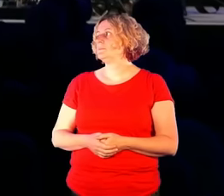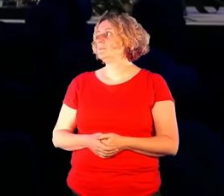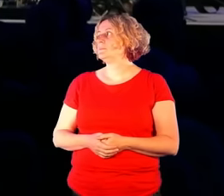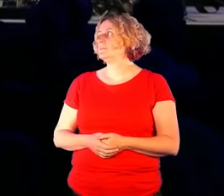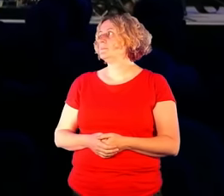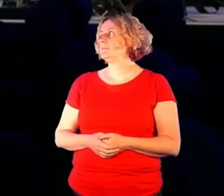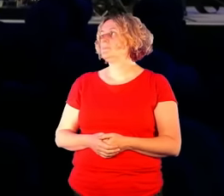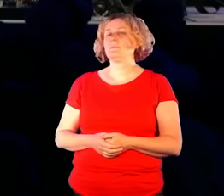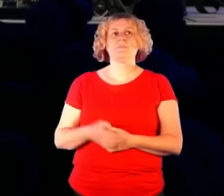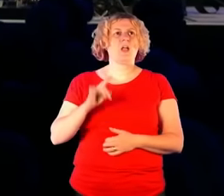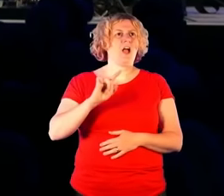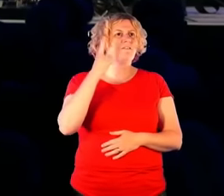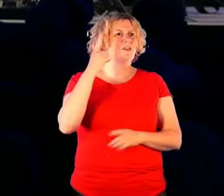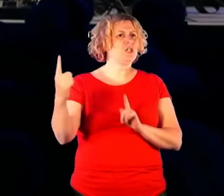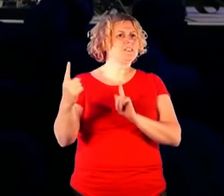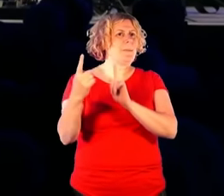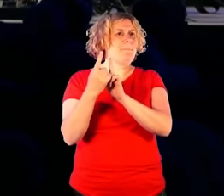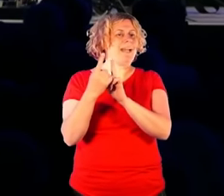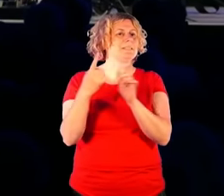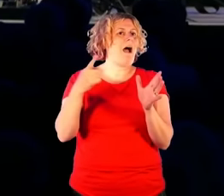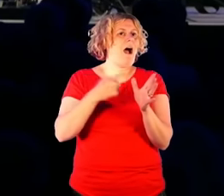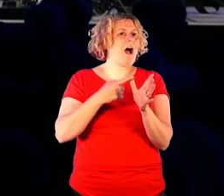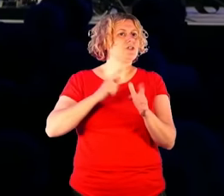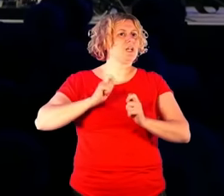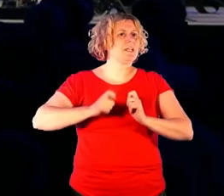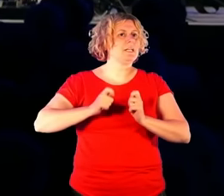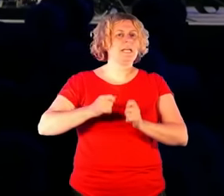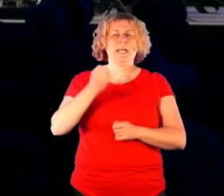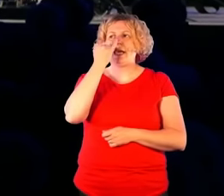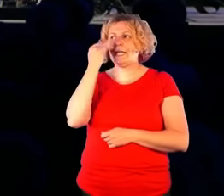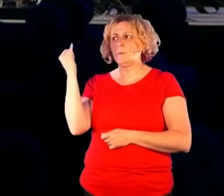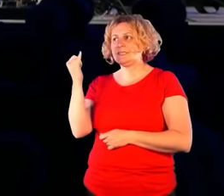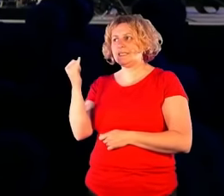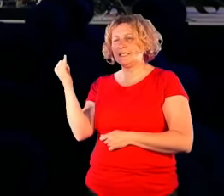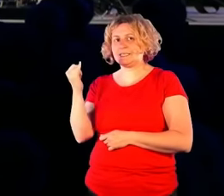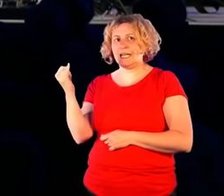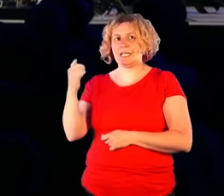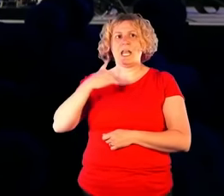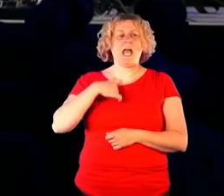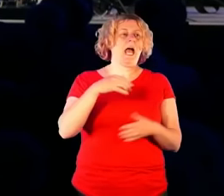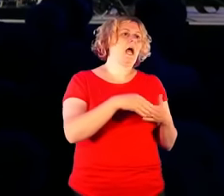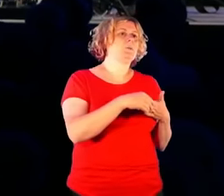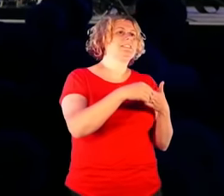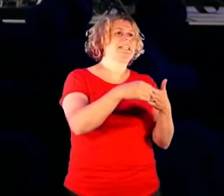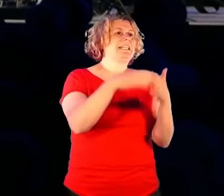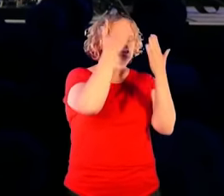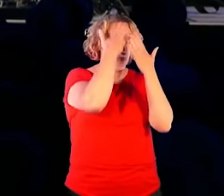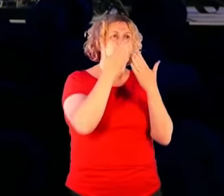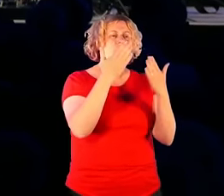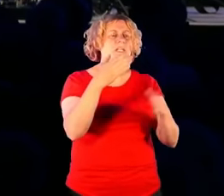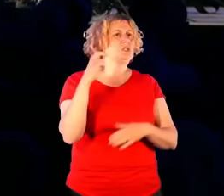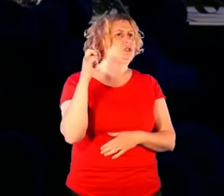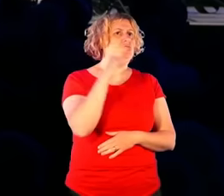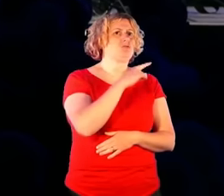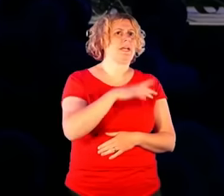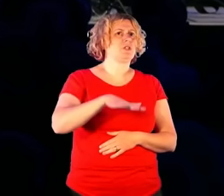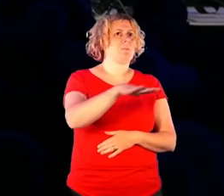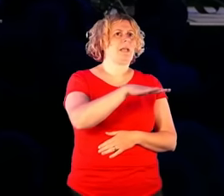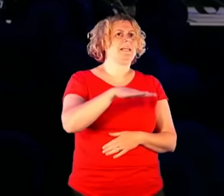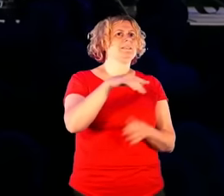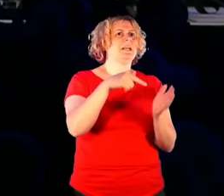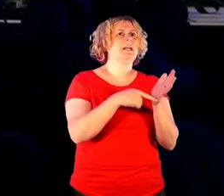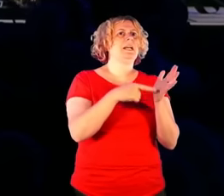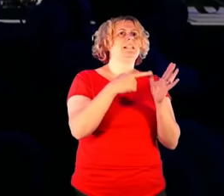I first met Archie when he was 16, and I was leading worship at probably the strangest place I've ever led worship, the Tamworth